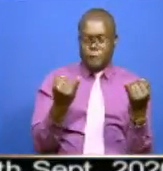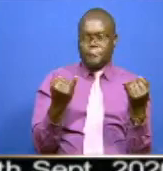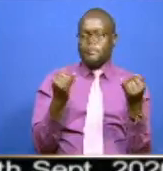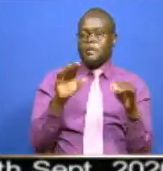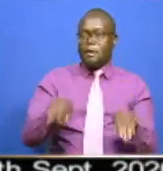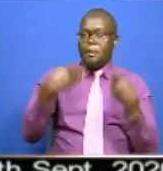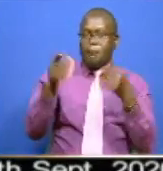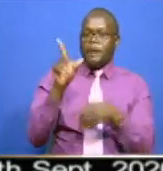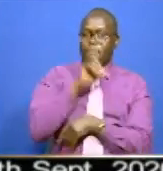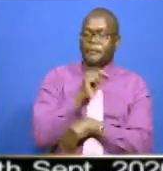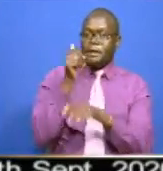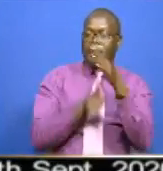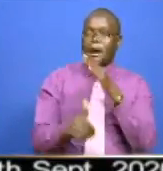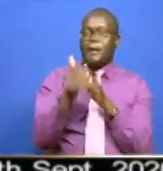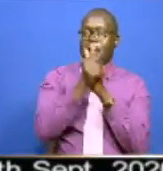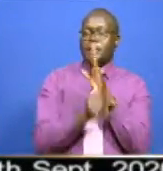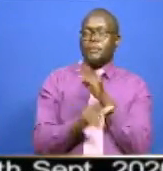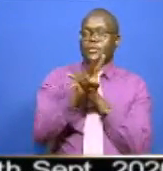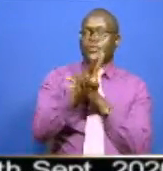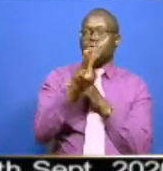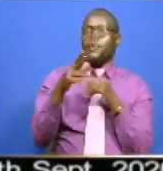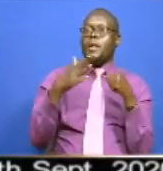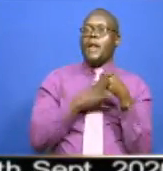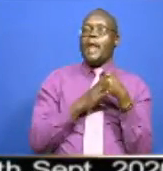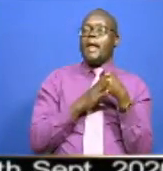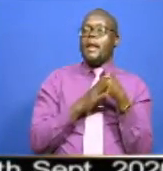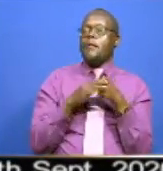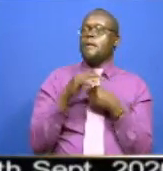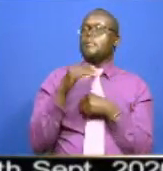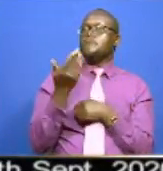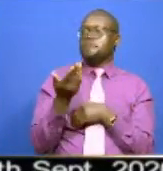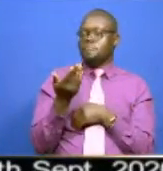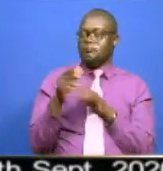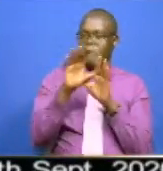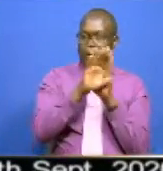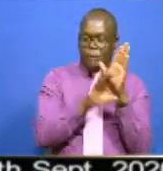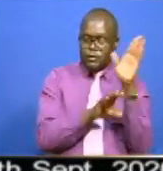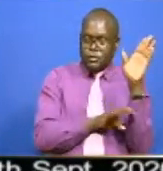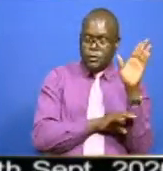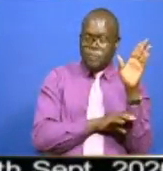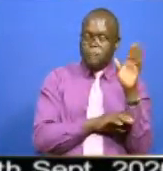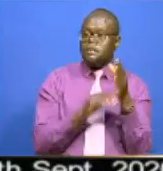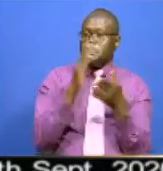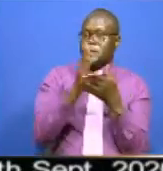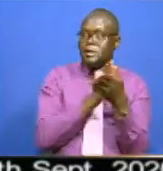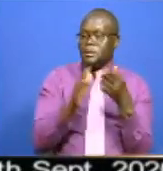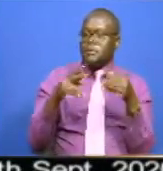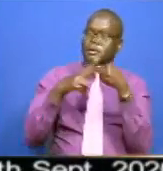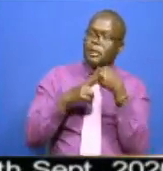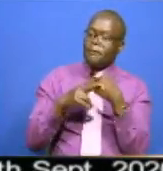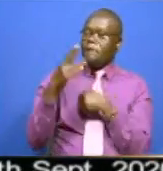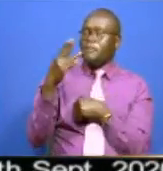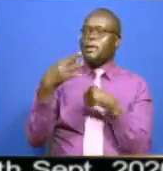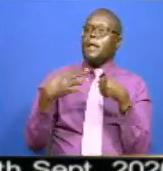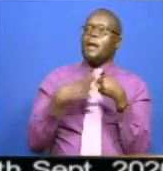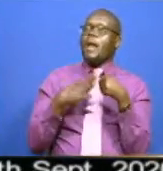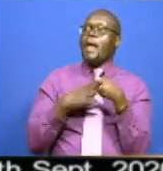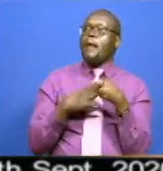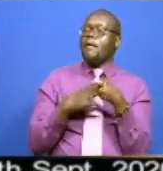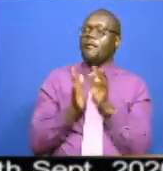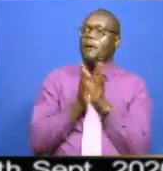provided for under Article 229 of the Constitution and Section 7 and 49 of the Public Audit